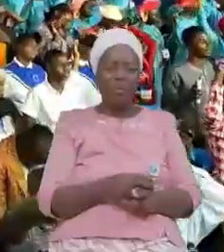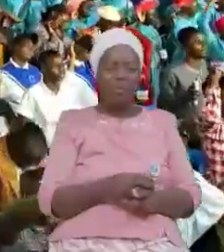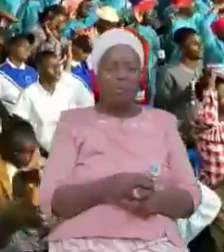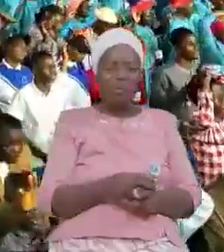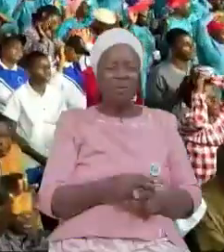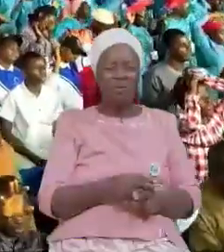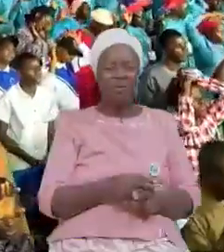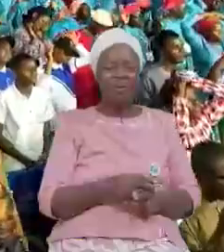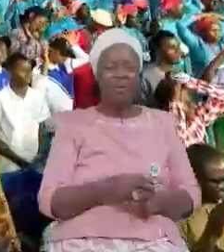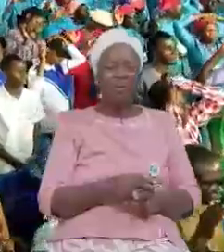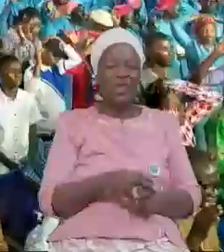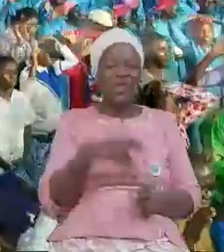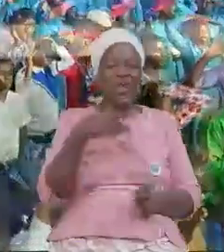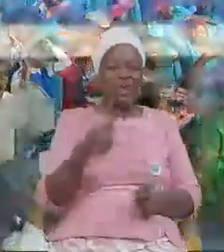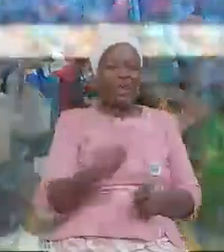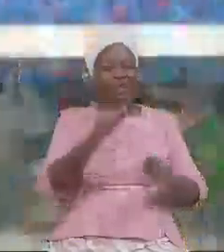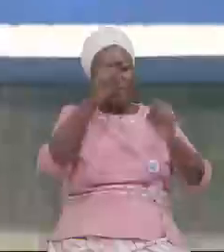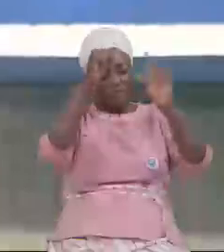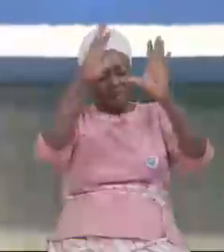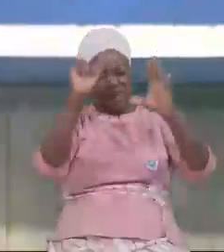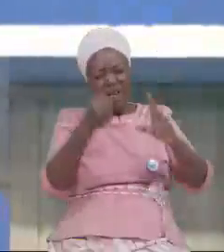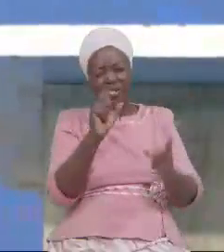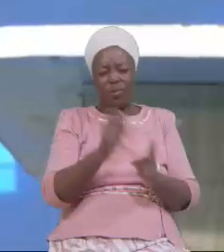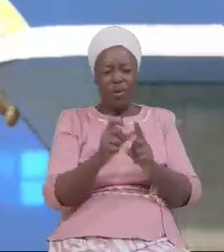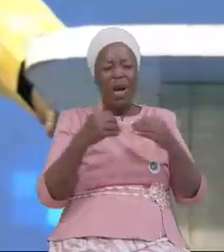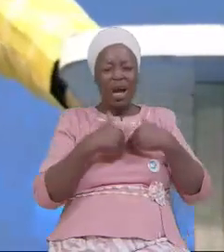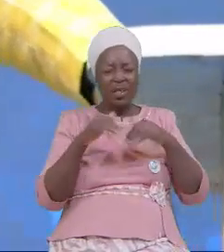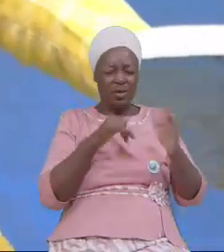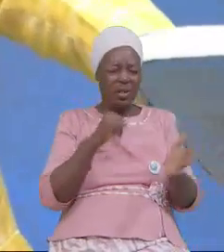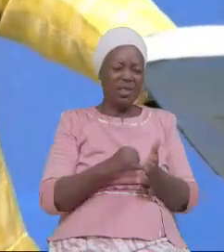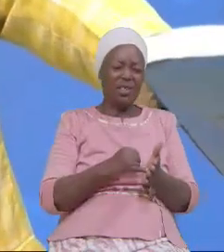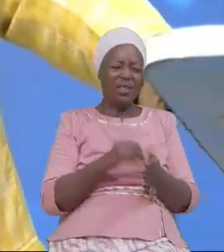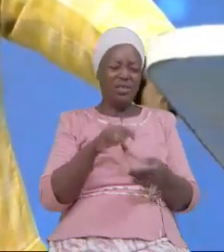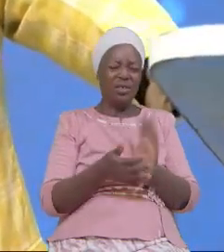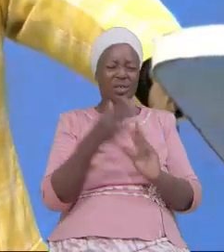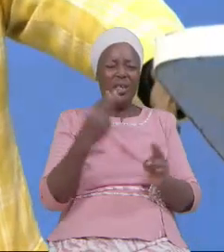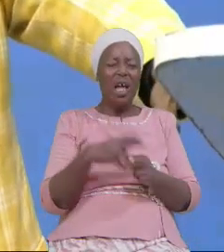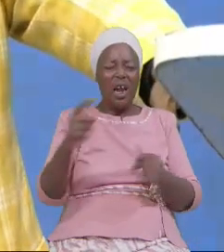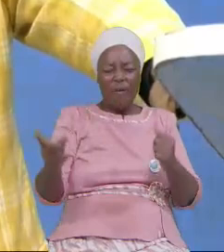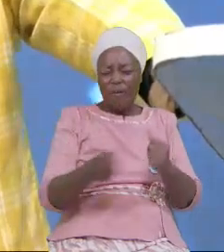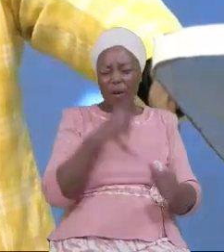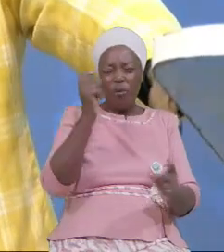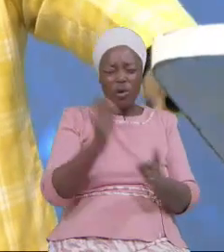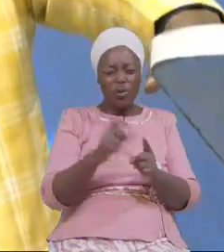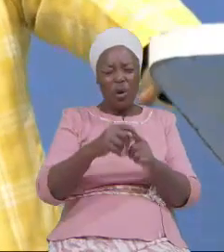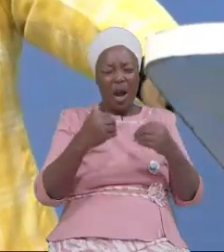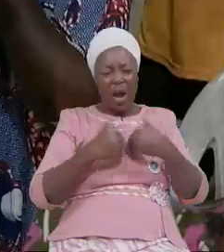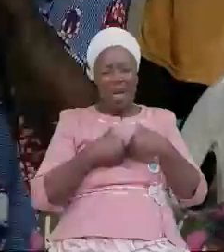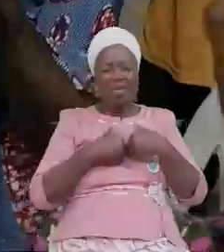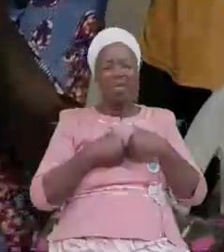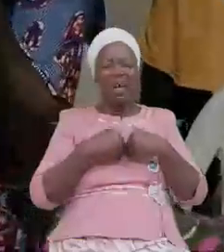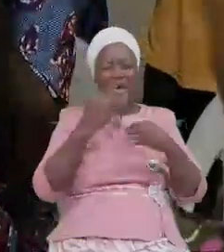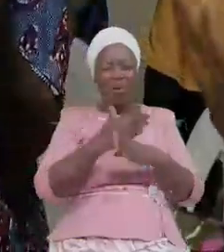The Father's word has done it. The foremost word has accomplished